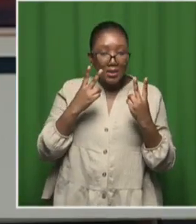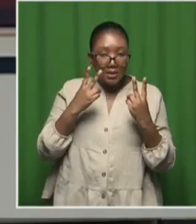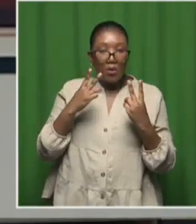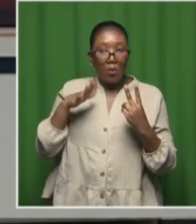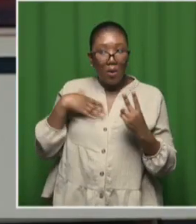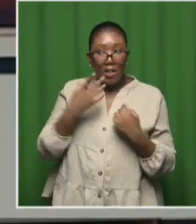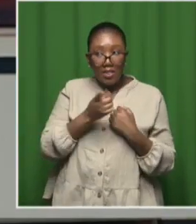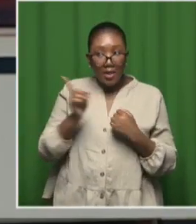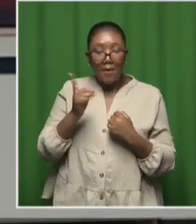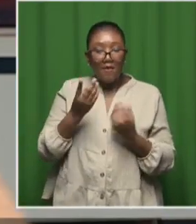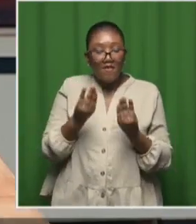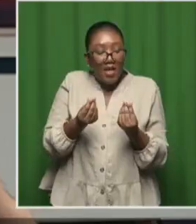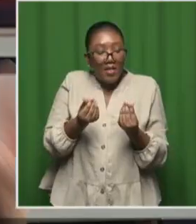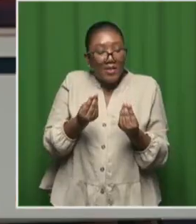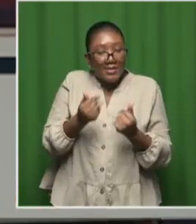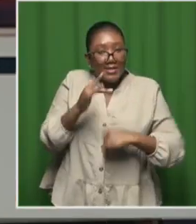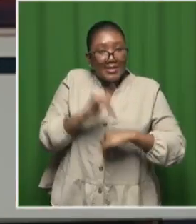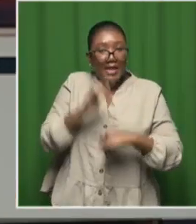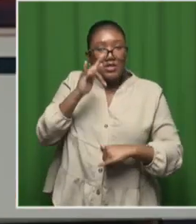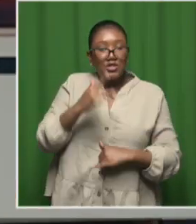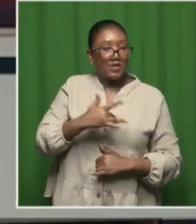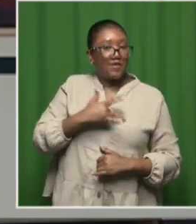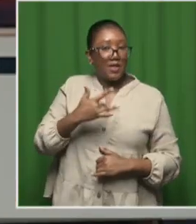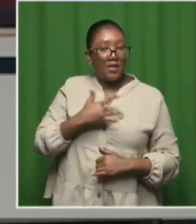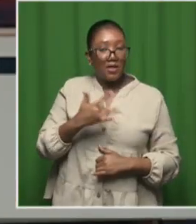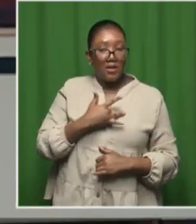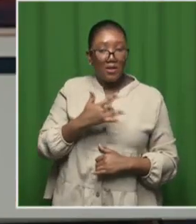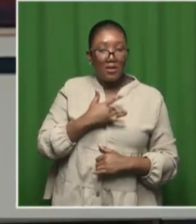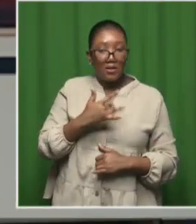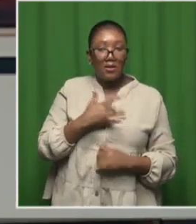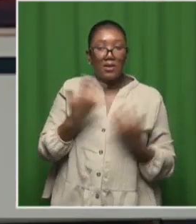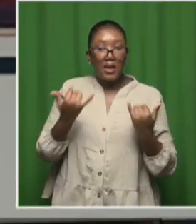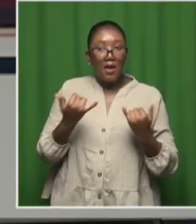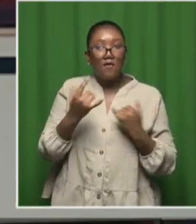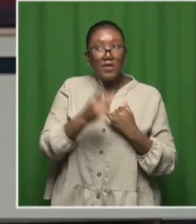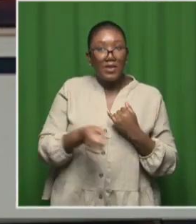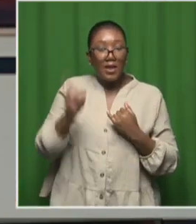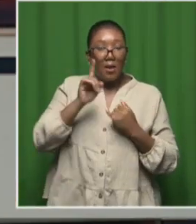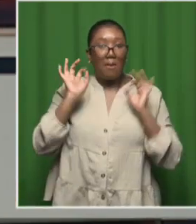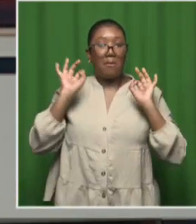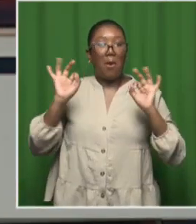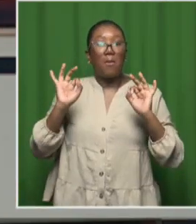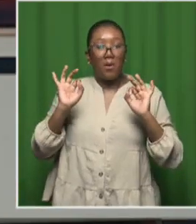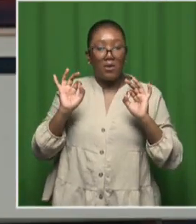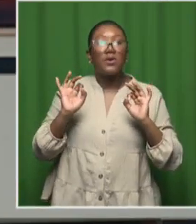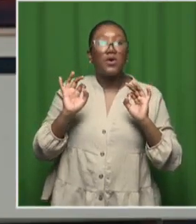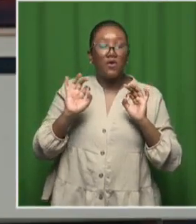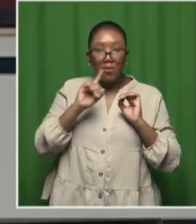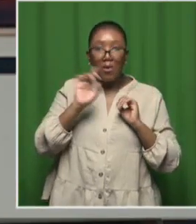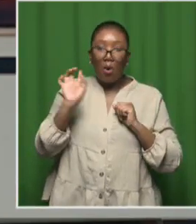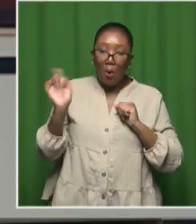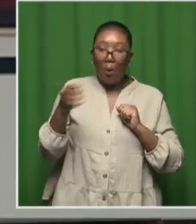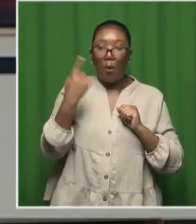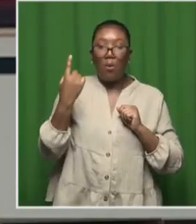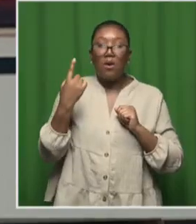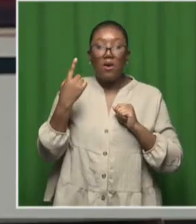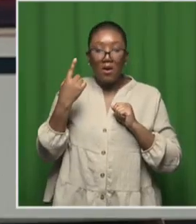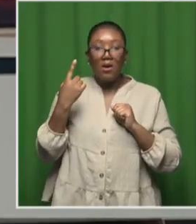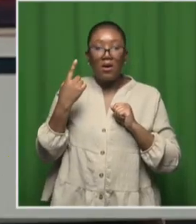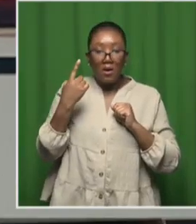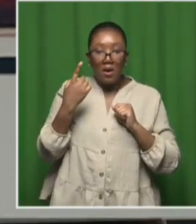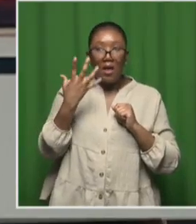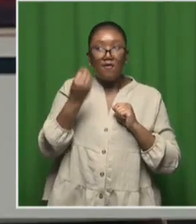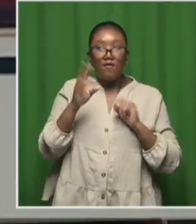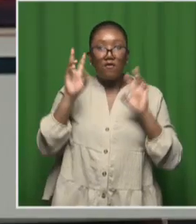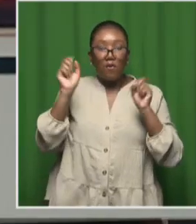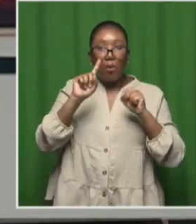be able to feel. And then all these works are cartographically correct. So they are also, there's also this